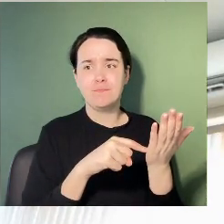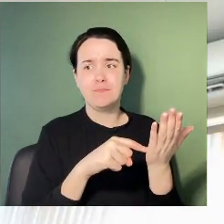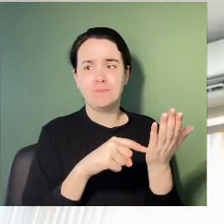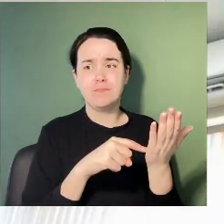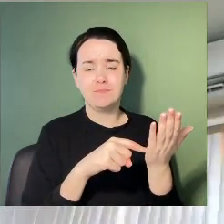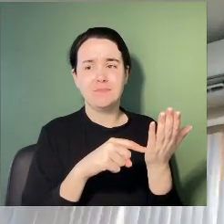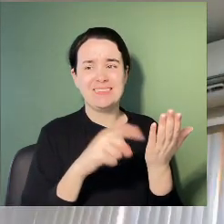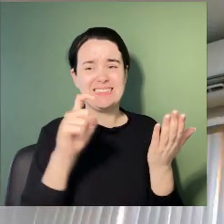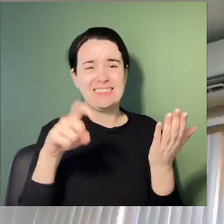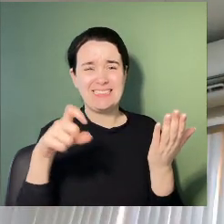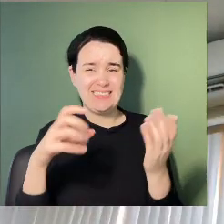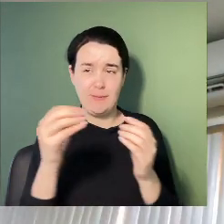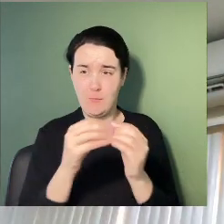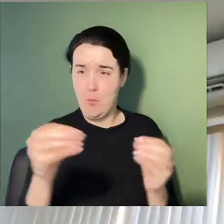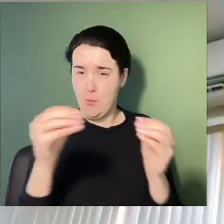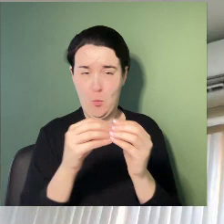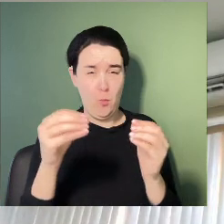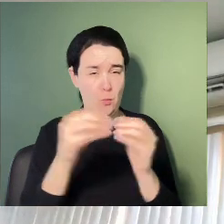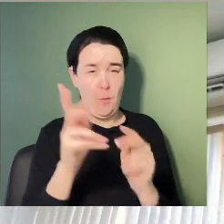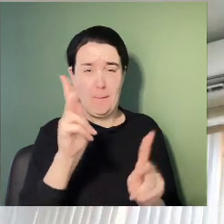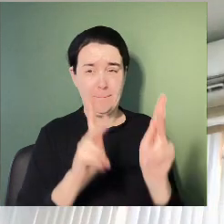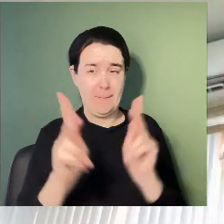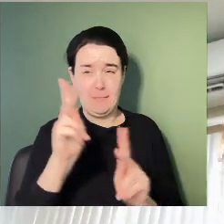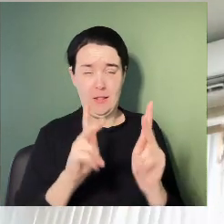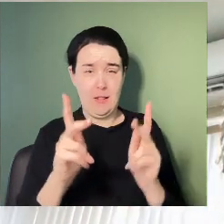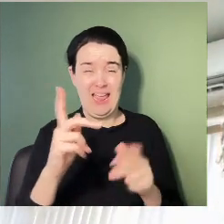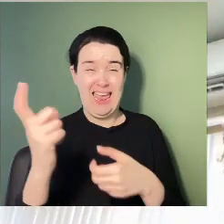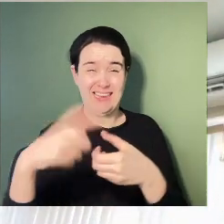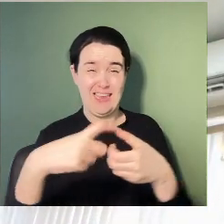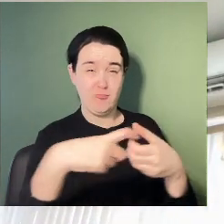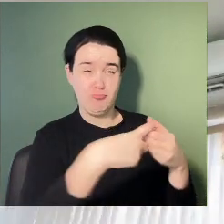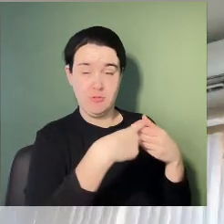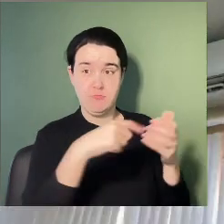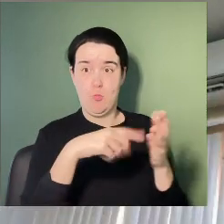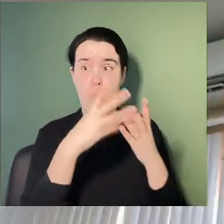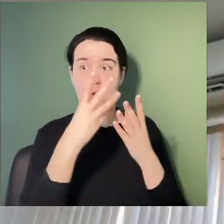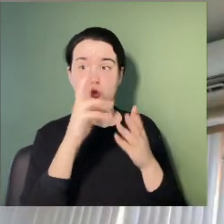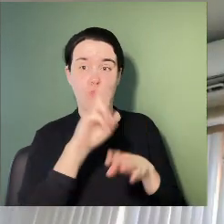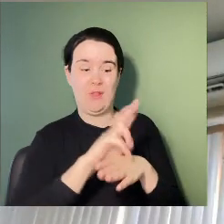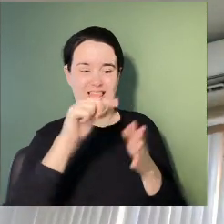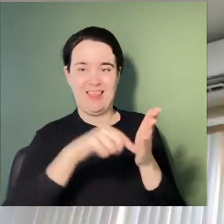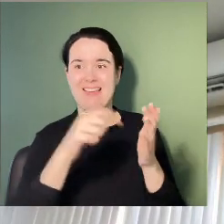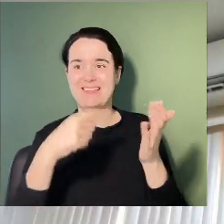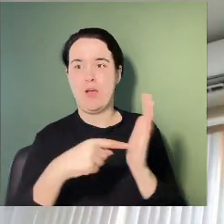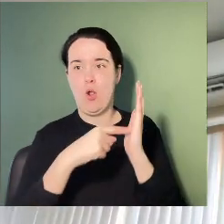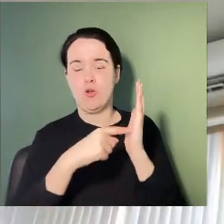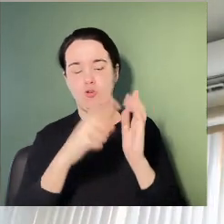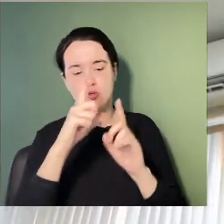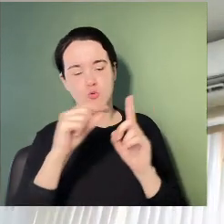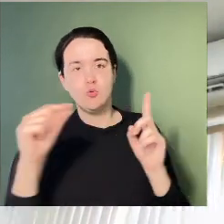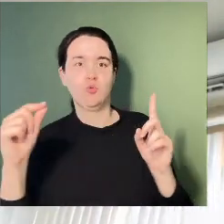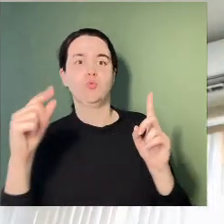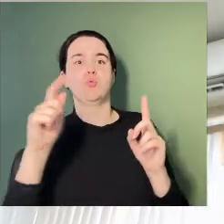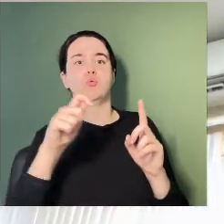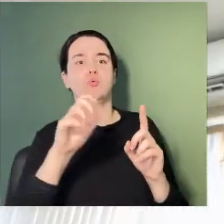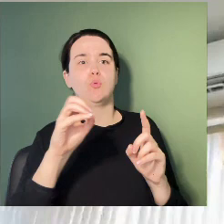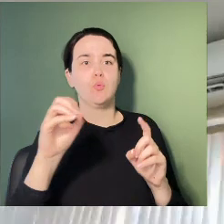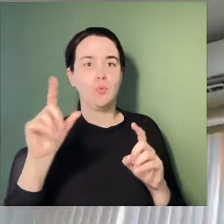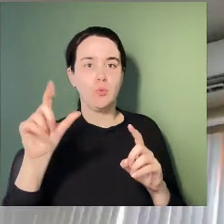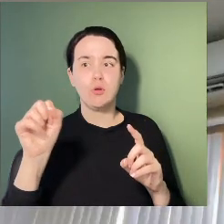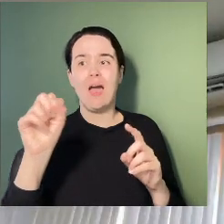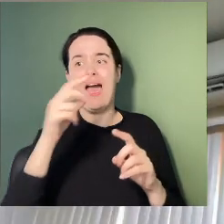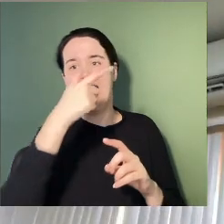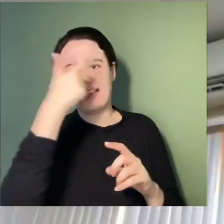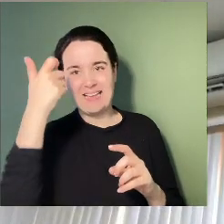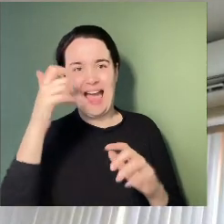advances, there is need for more citizens' engagement to understand these digital tools, how